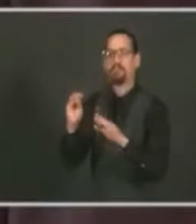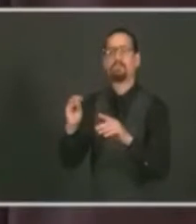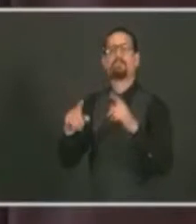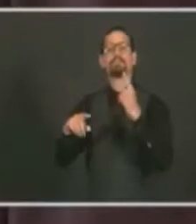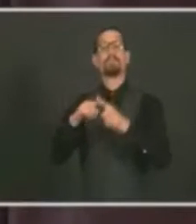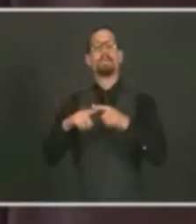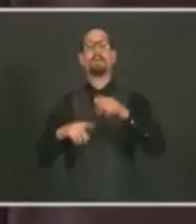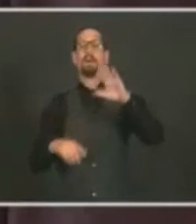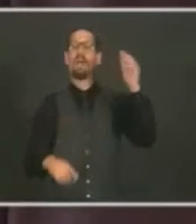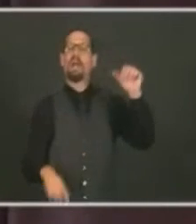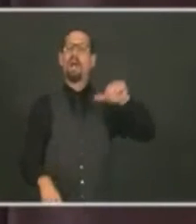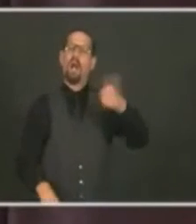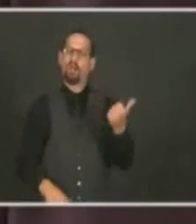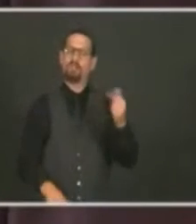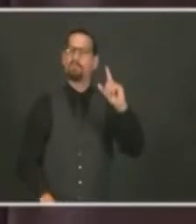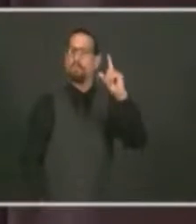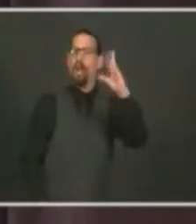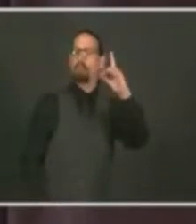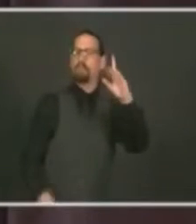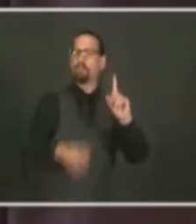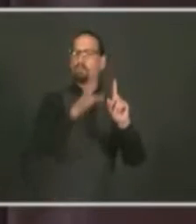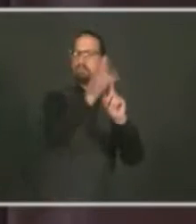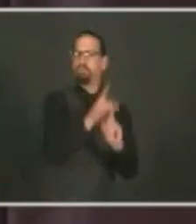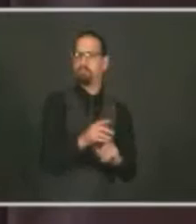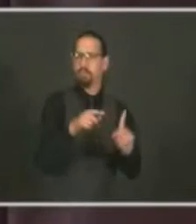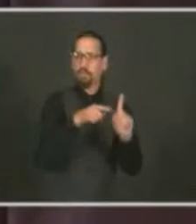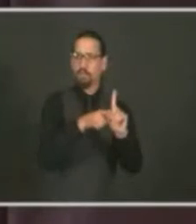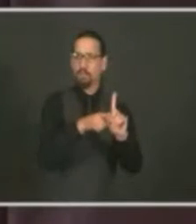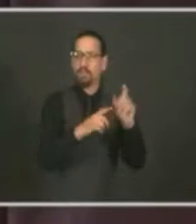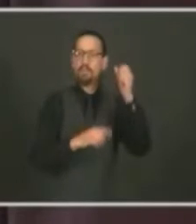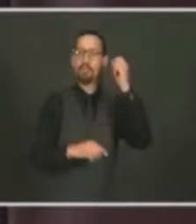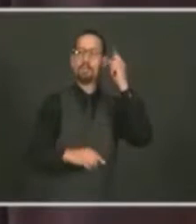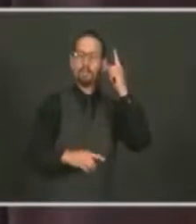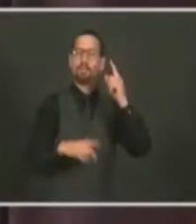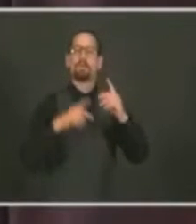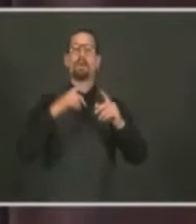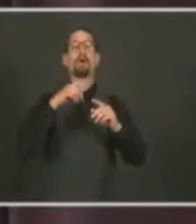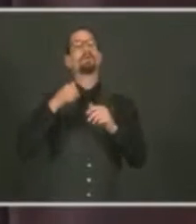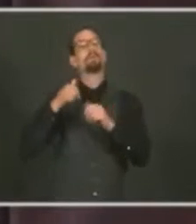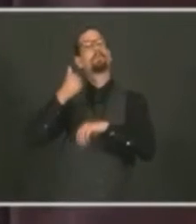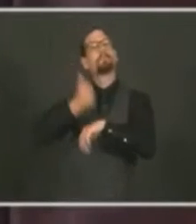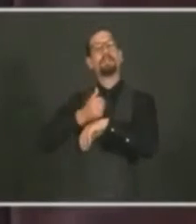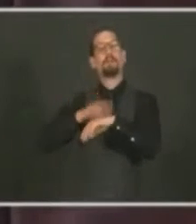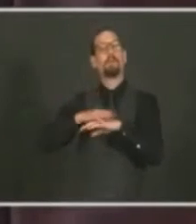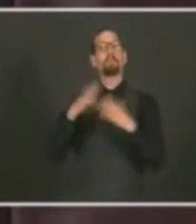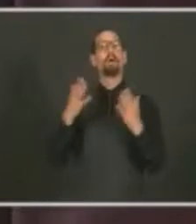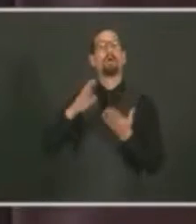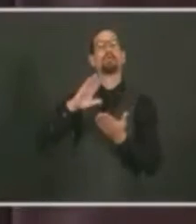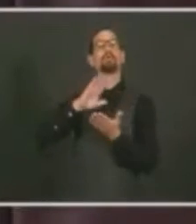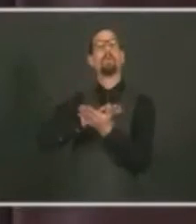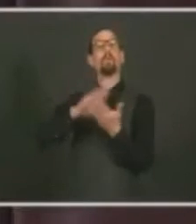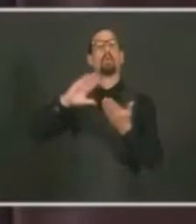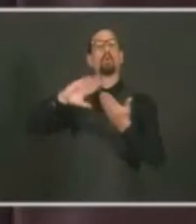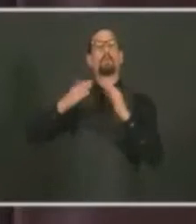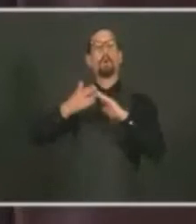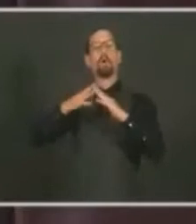100 cases among the school community just from the regular testing systems. And